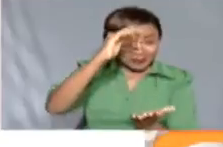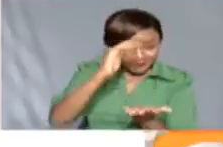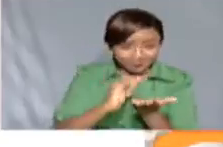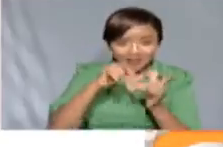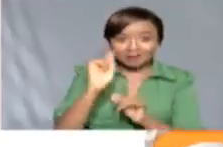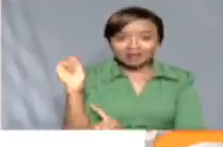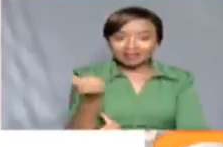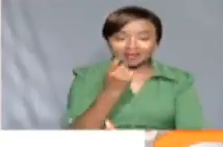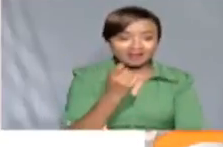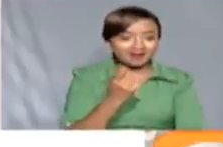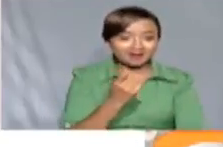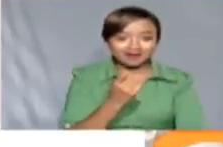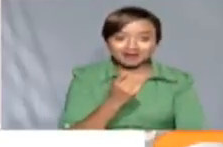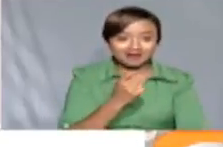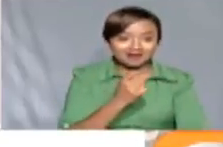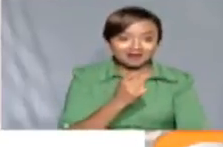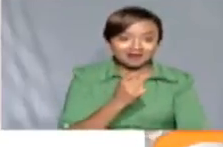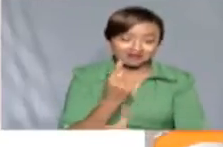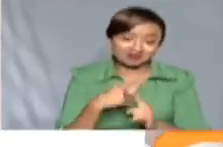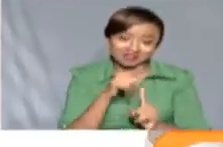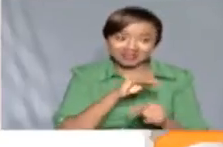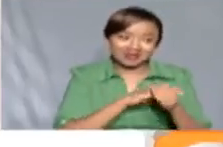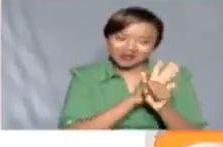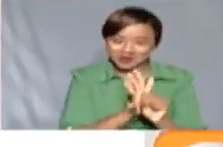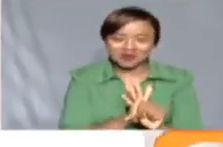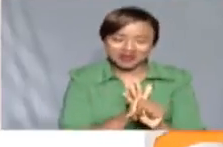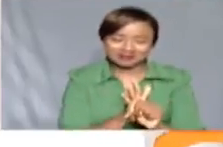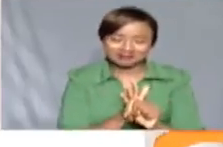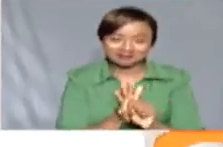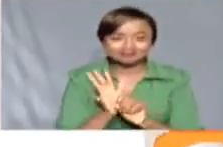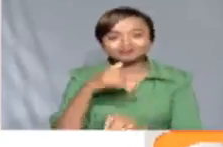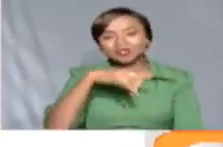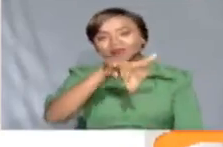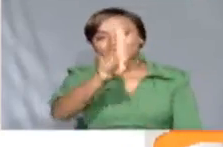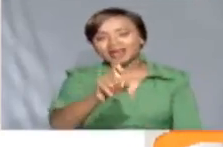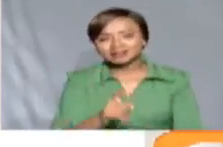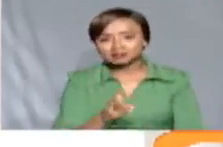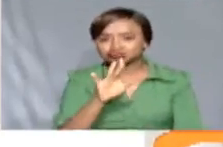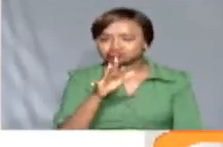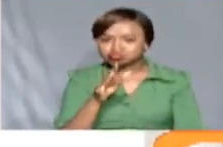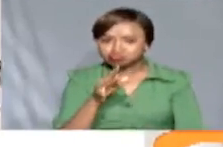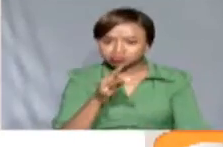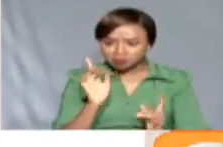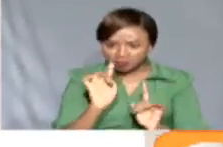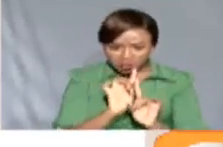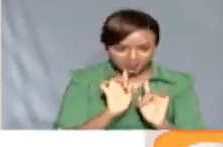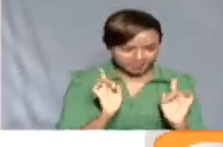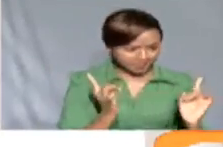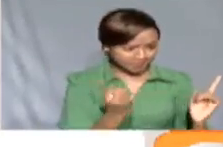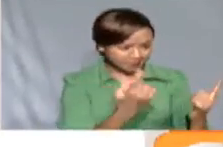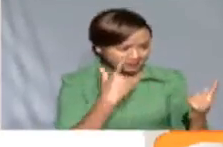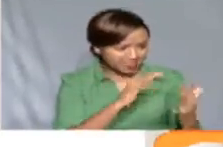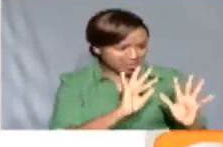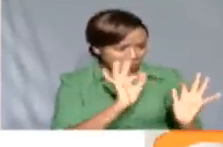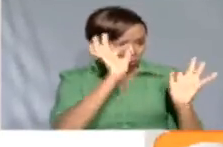in Kenya were it not for all of these things. Let me ask, where were all these bright spots of our